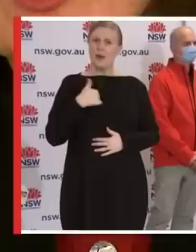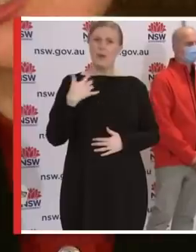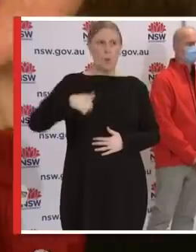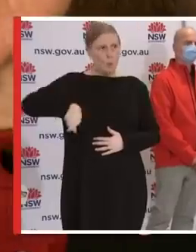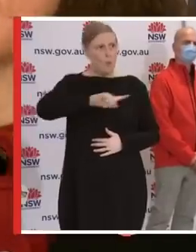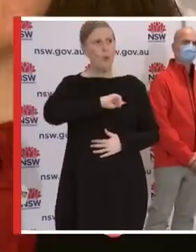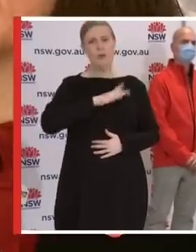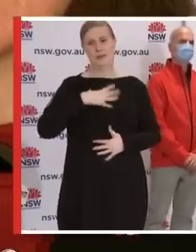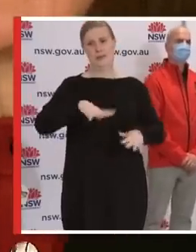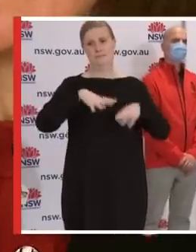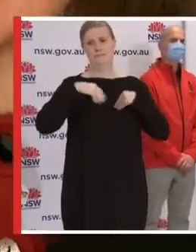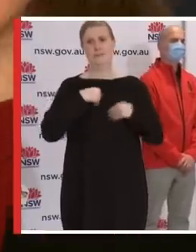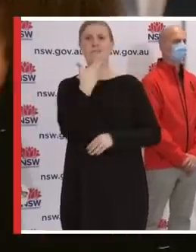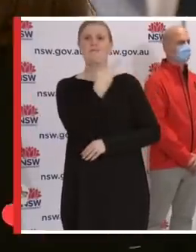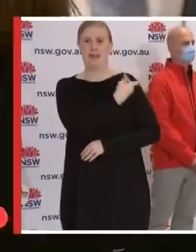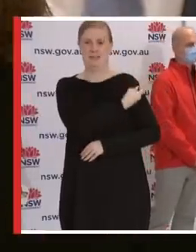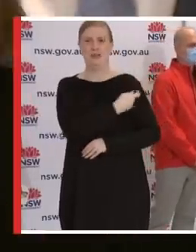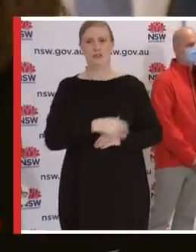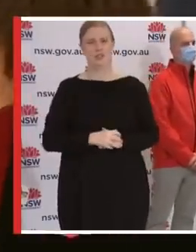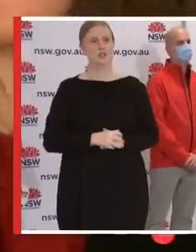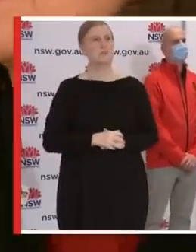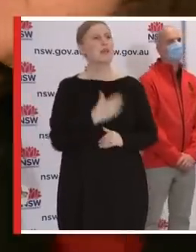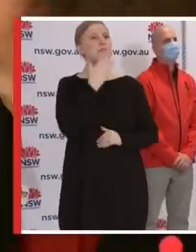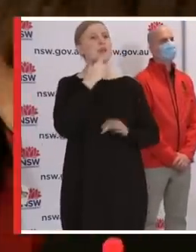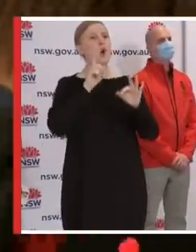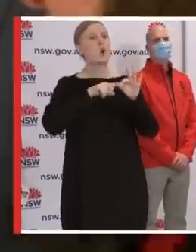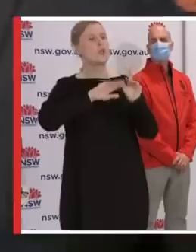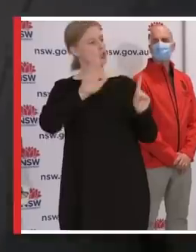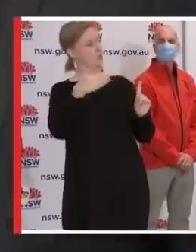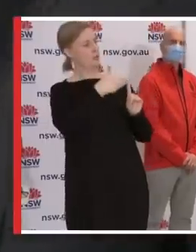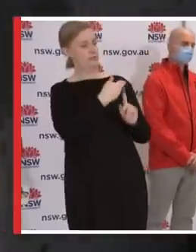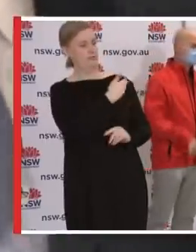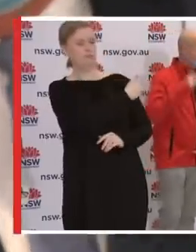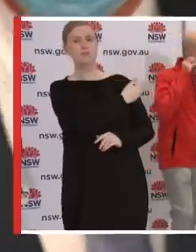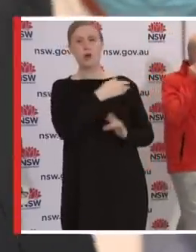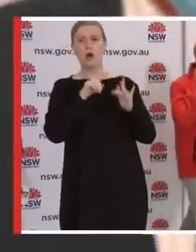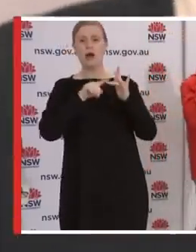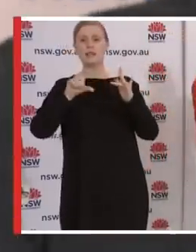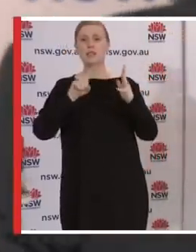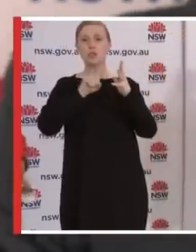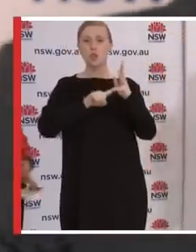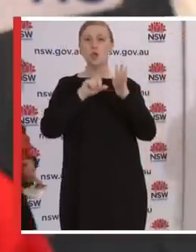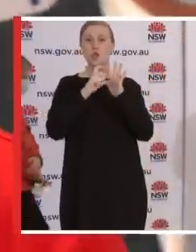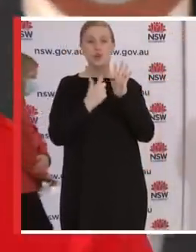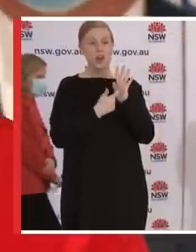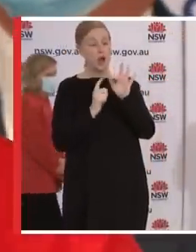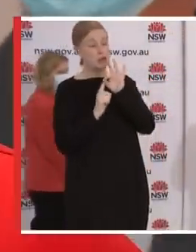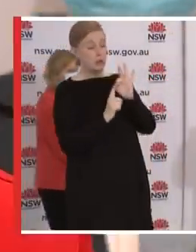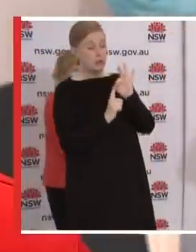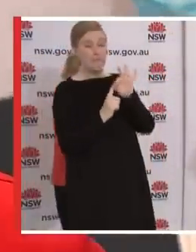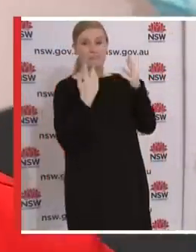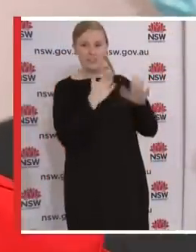50%... For Dr. Totterow first. Come on, mate. Dr. Totterow first. Yeah. Then he can go to work.